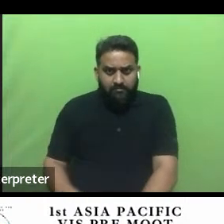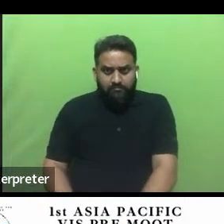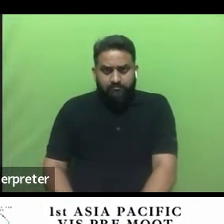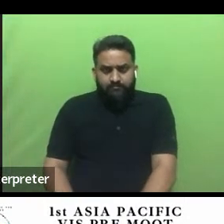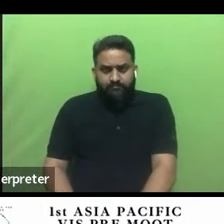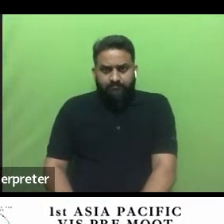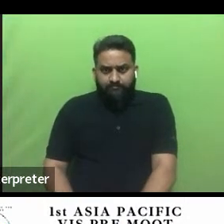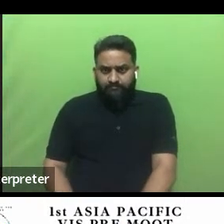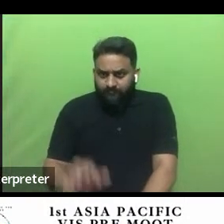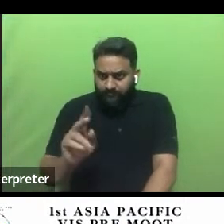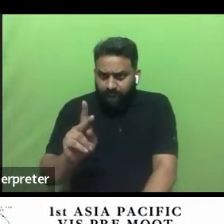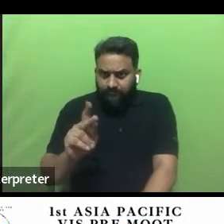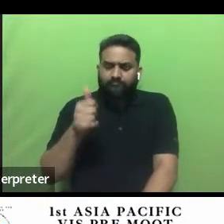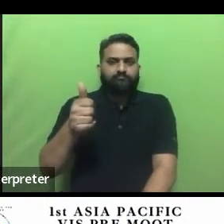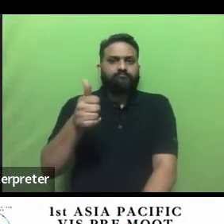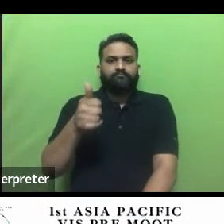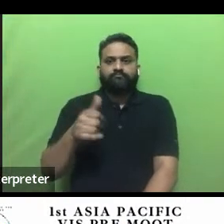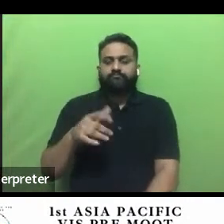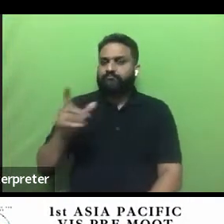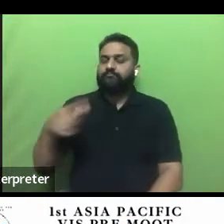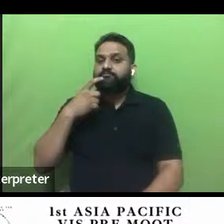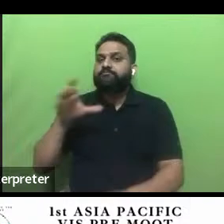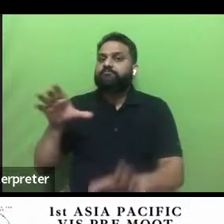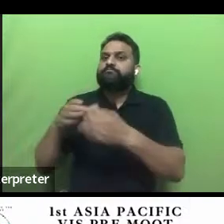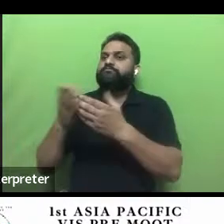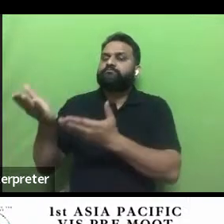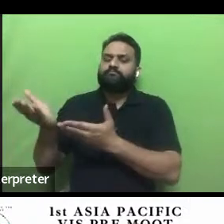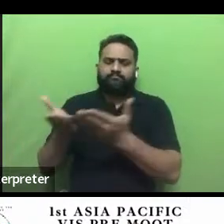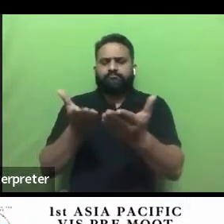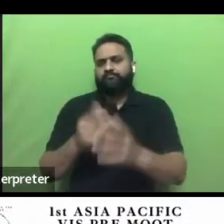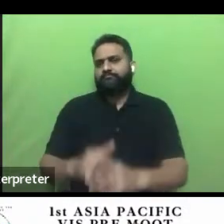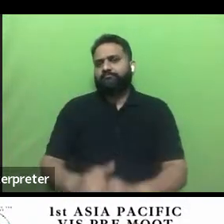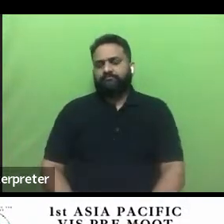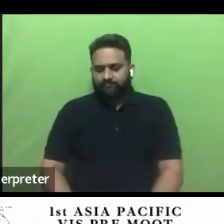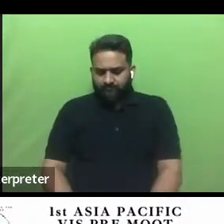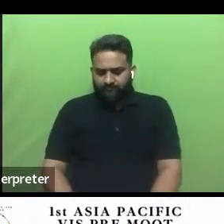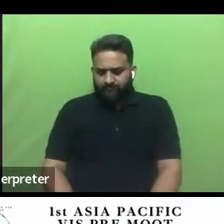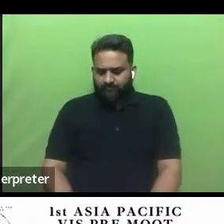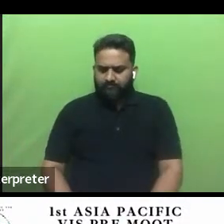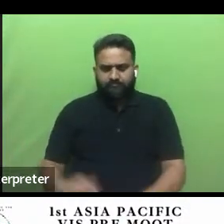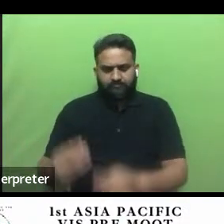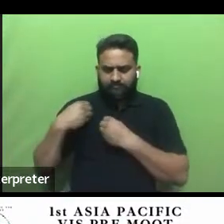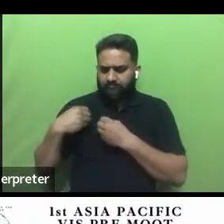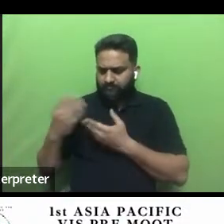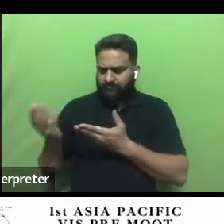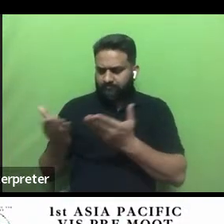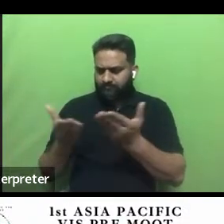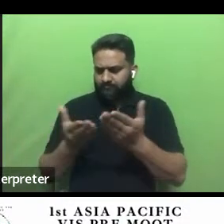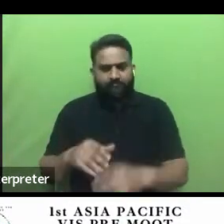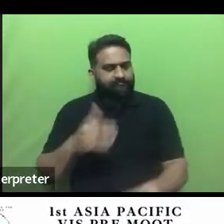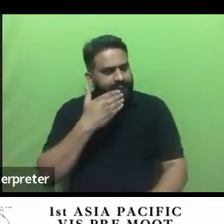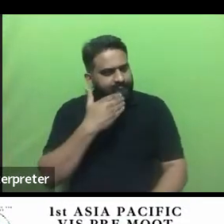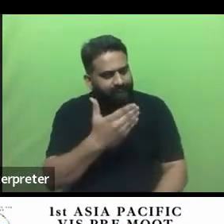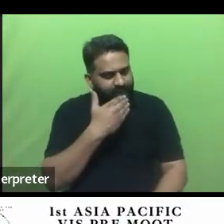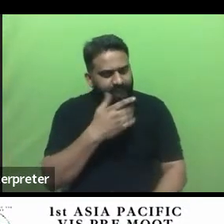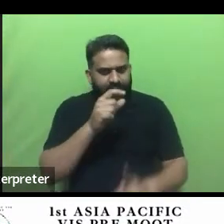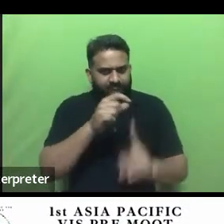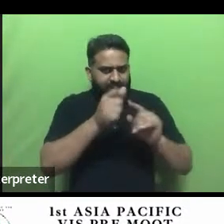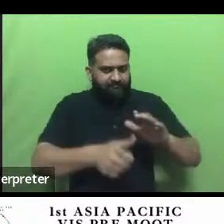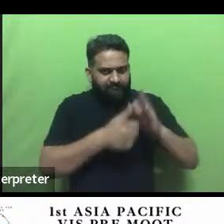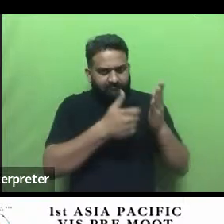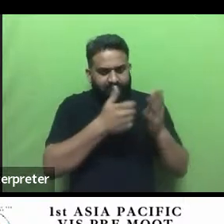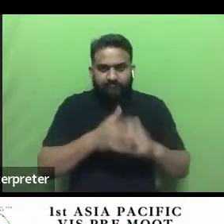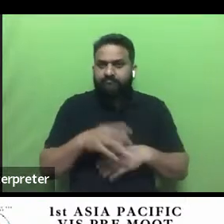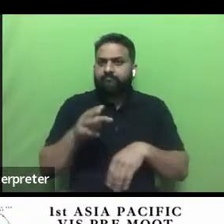No, okay. Would the claimant please take over? Thank you, Madam President. Members